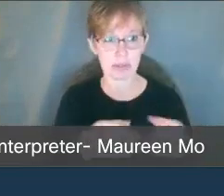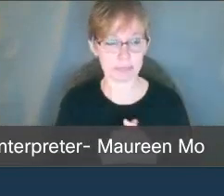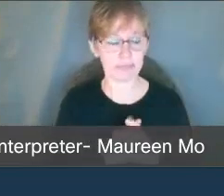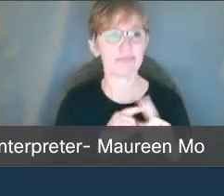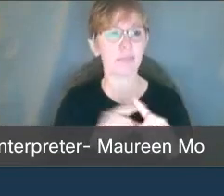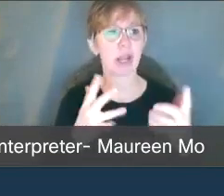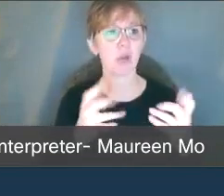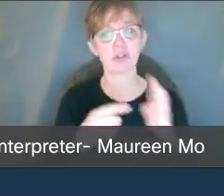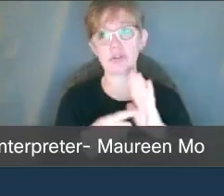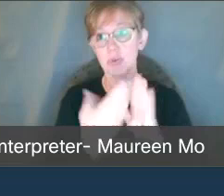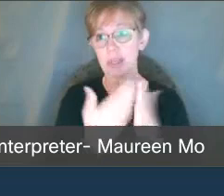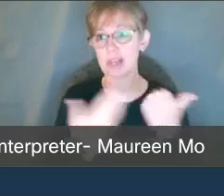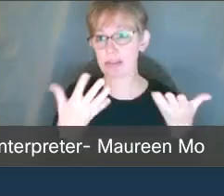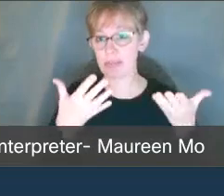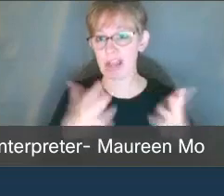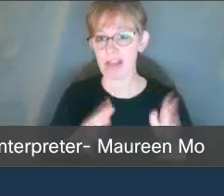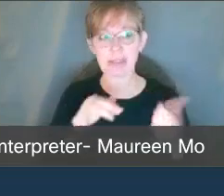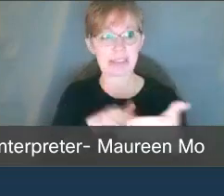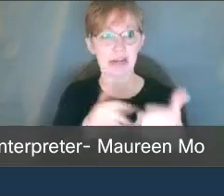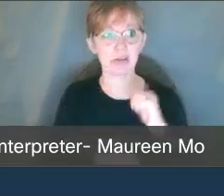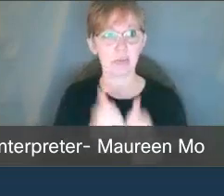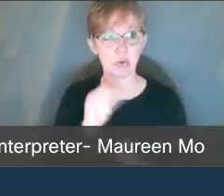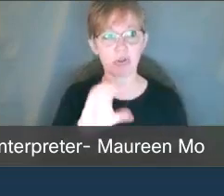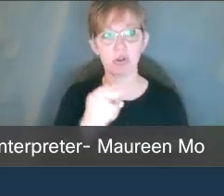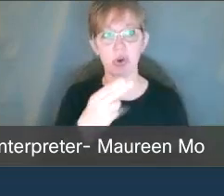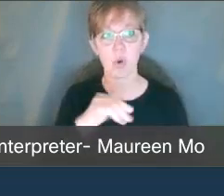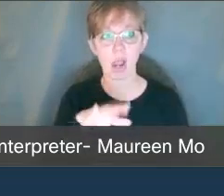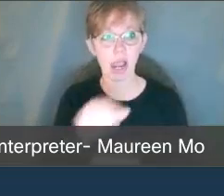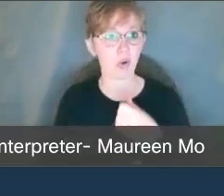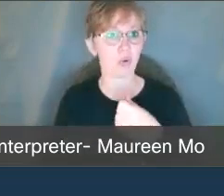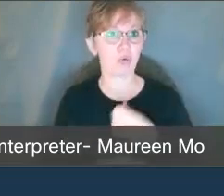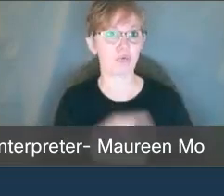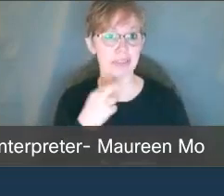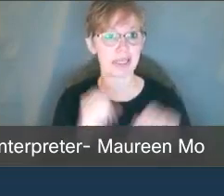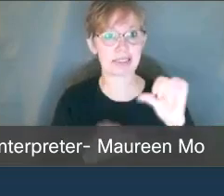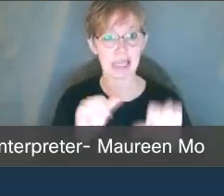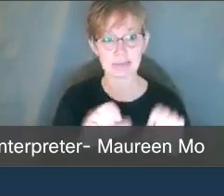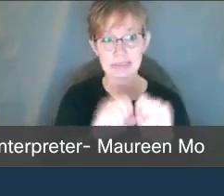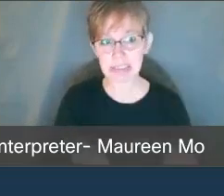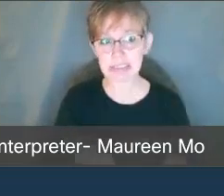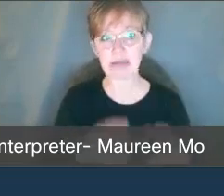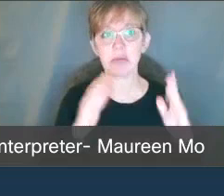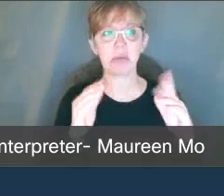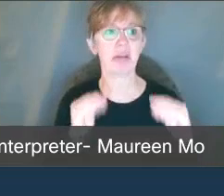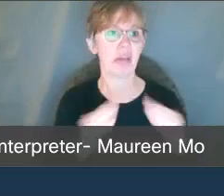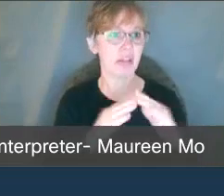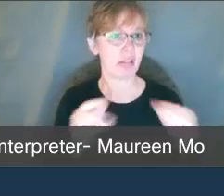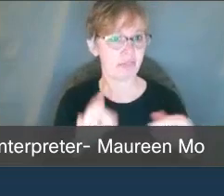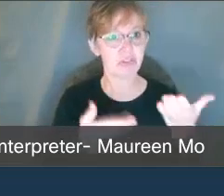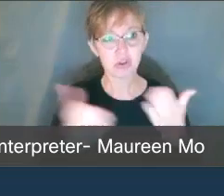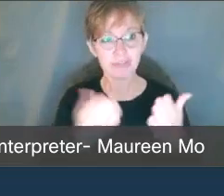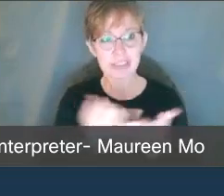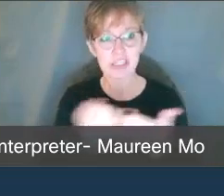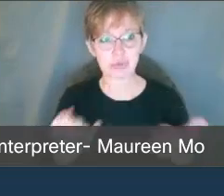been studied the most: the Ohio Risk Assessment Instrument, the Level of Service Instruments, the Compass family of instruments. These are